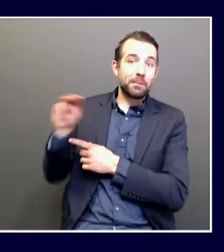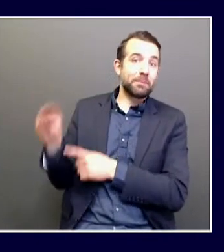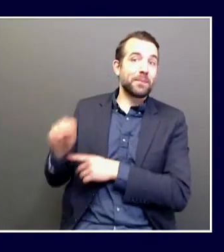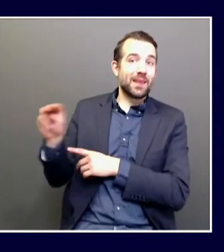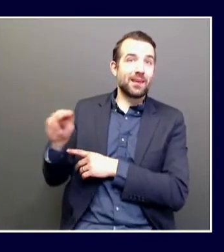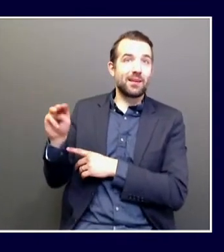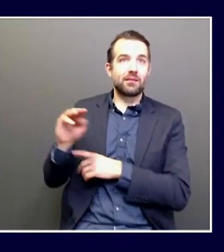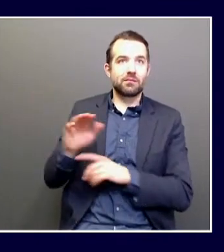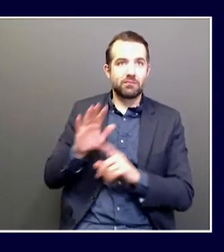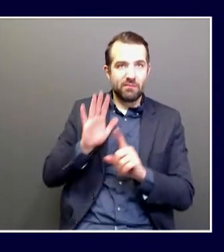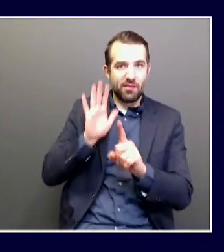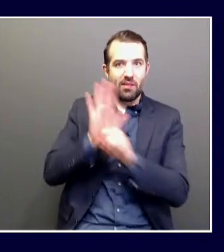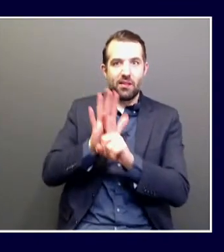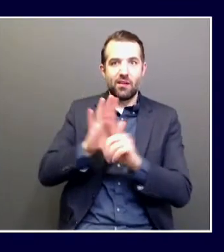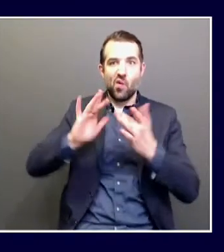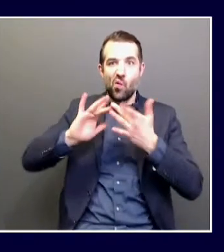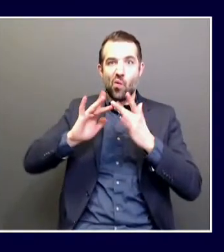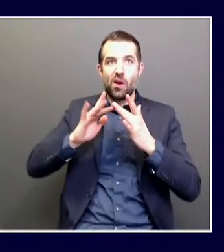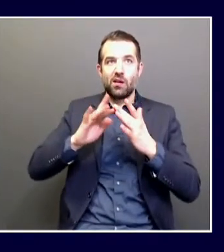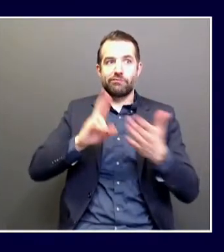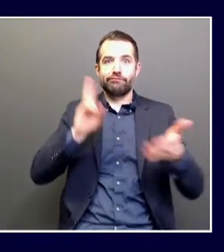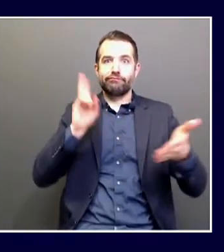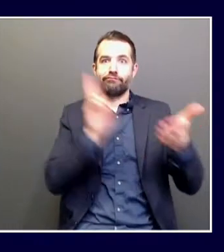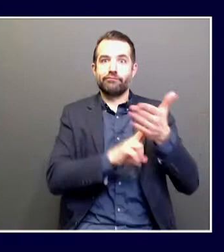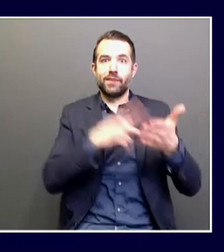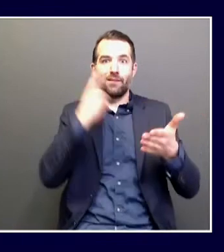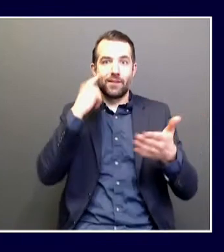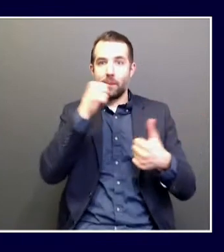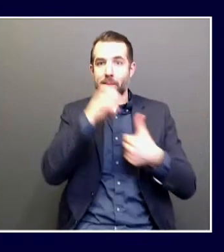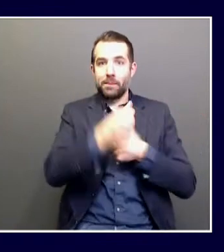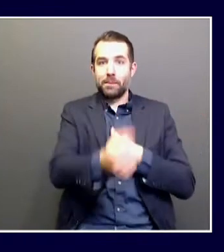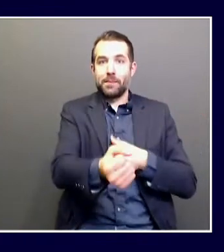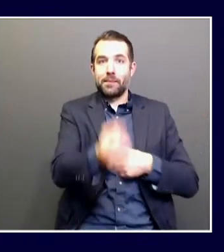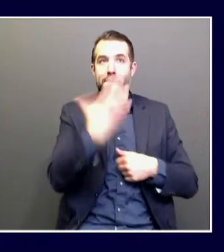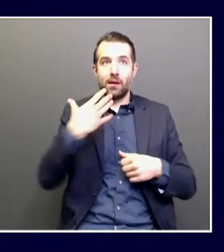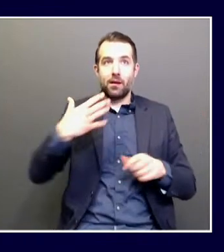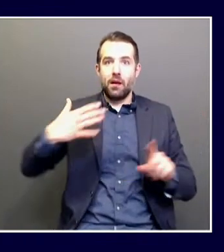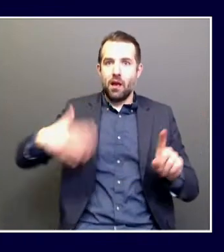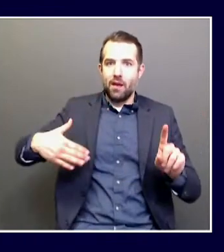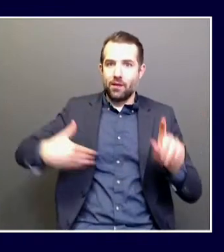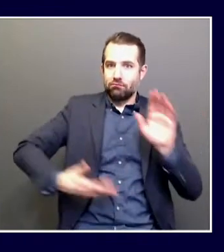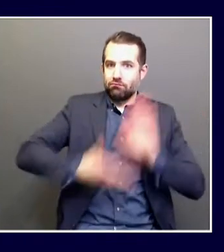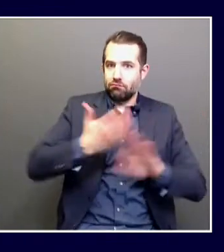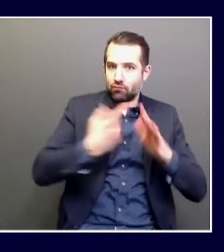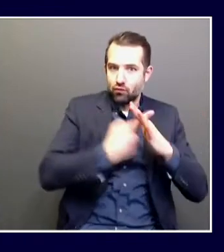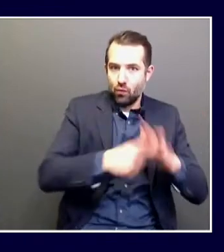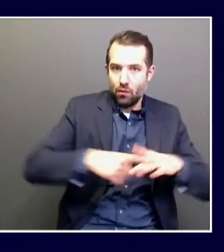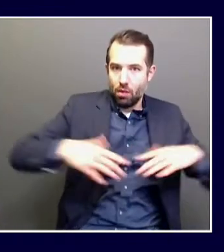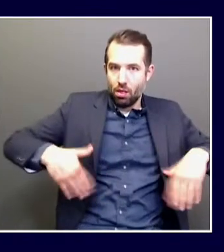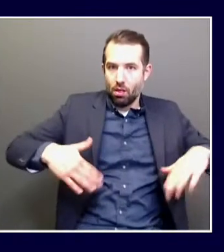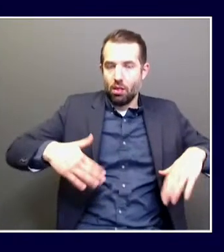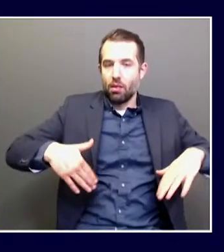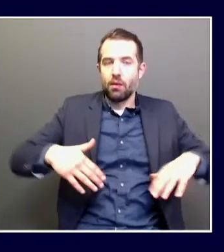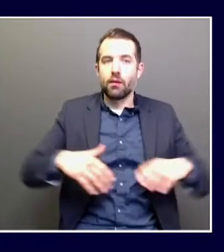it gets online. Great, thank you. Yep, thanks, Evan. Chris Costa, over to